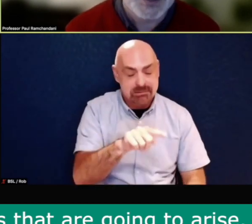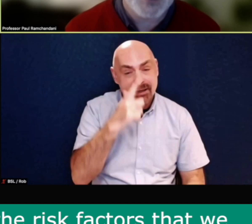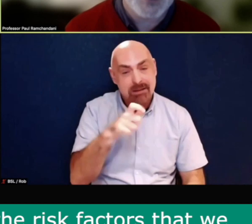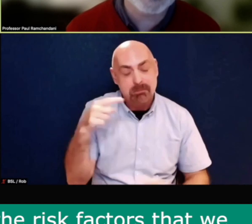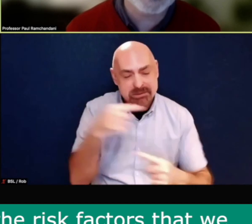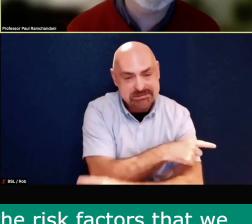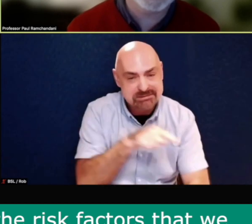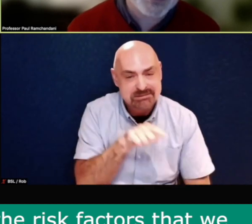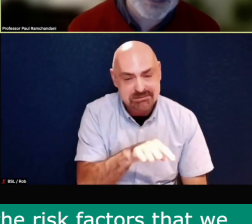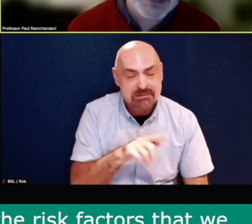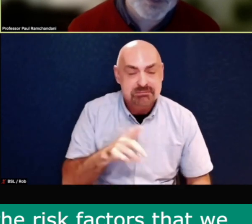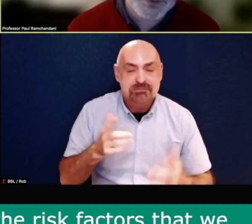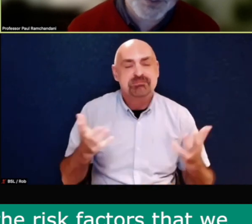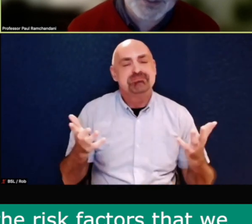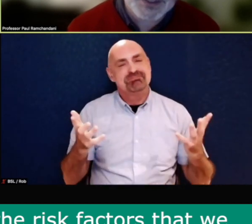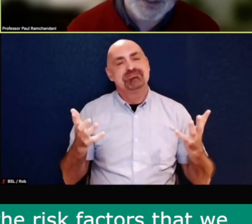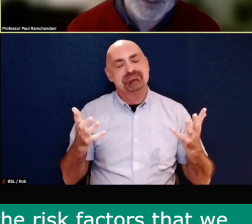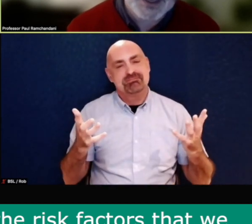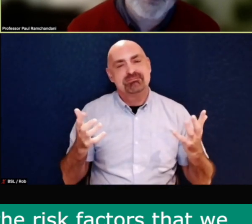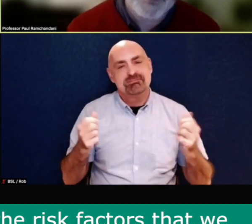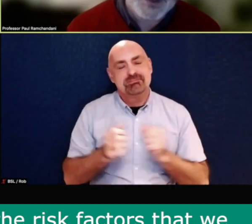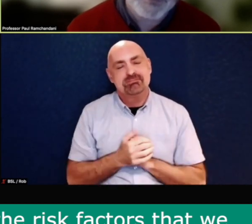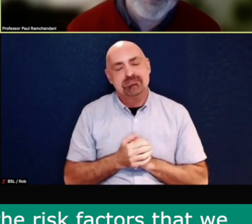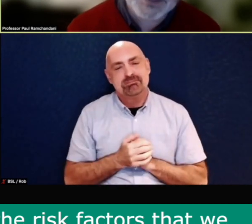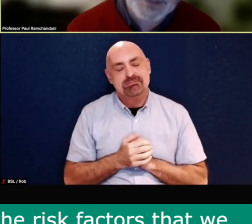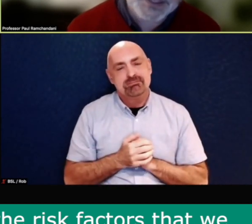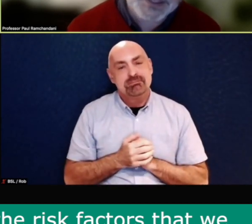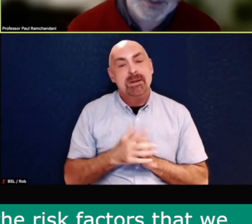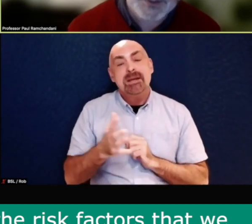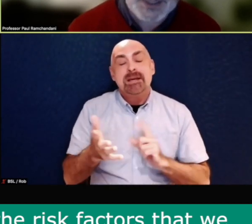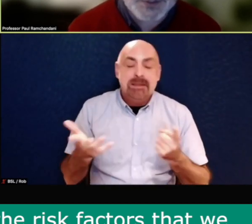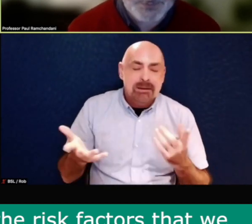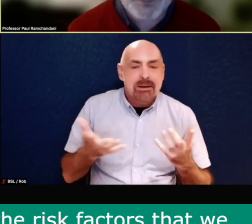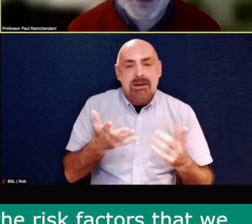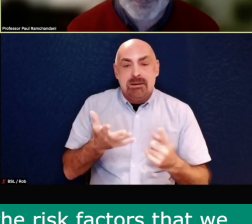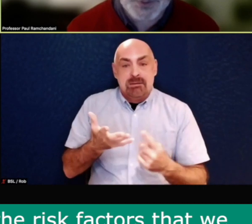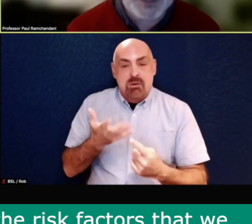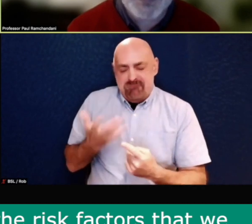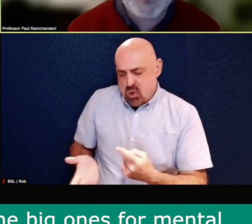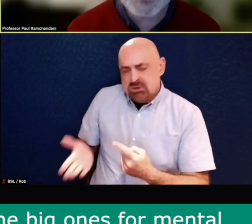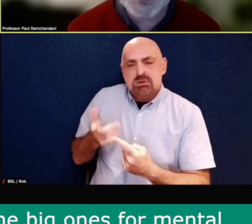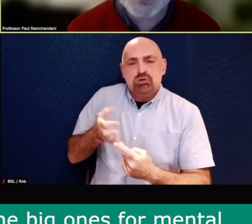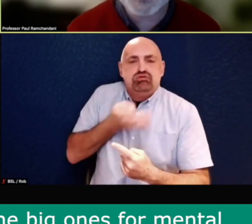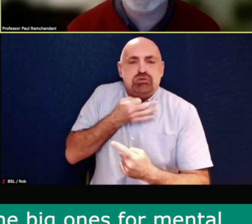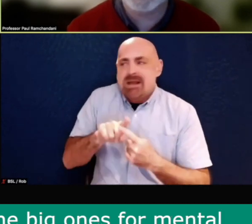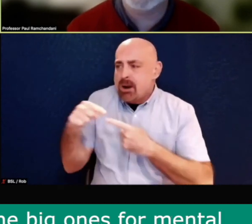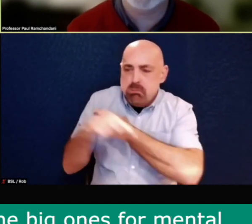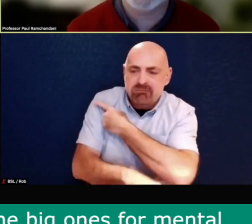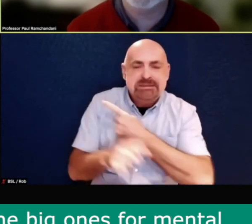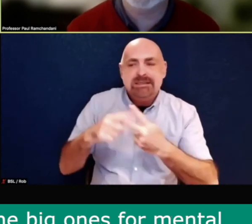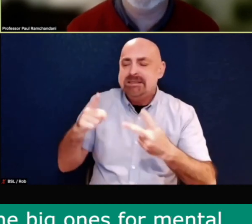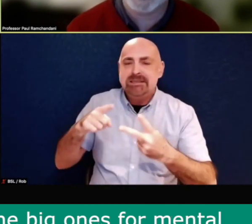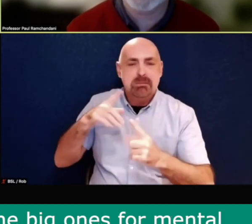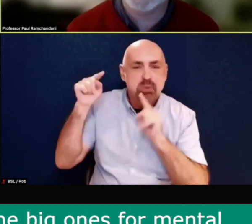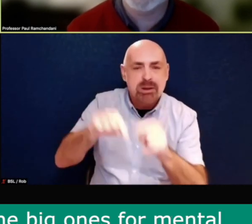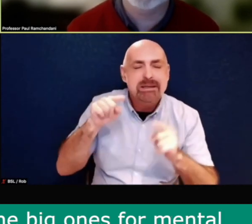arise. And this can be thought about in terms of not only the risk factors that we think about, say poverty, bullying, many of those kind of social risk